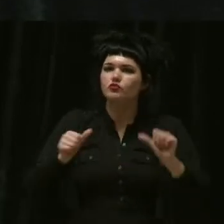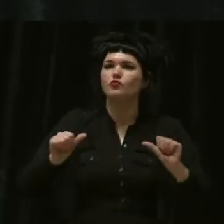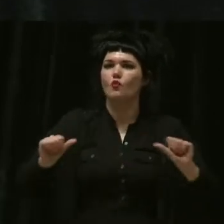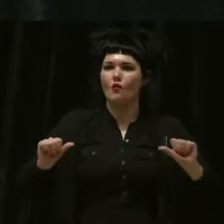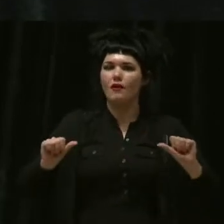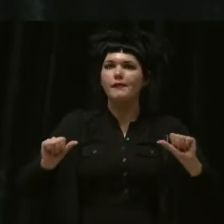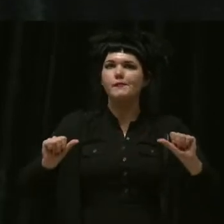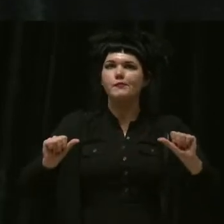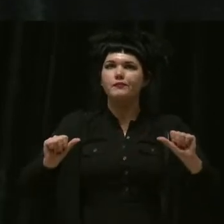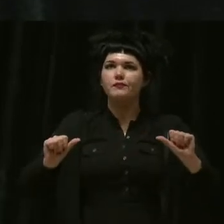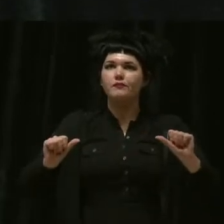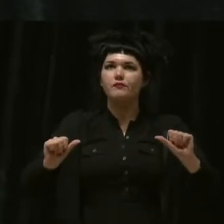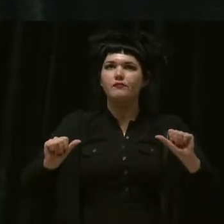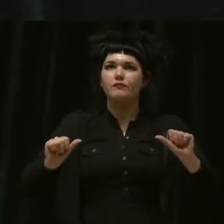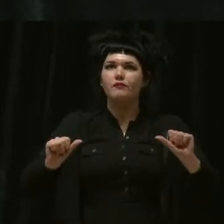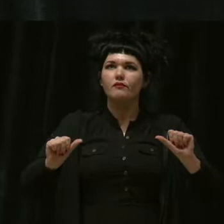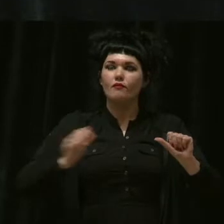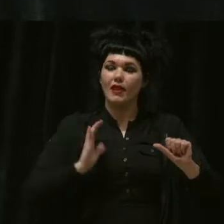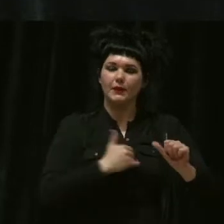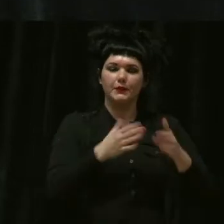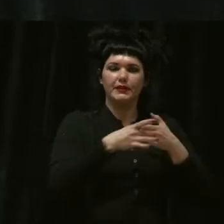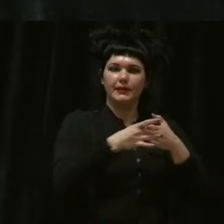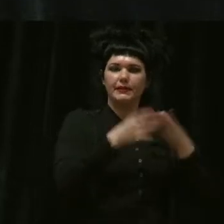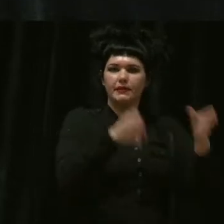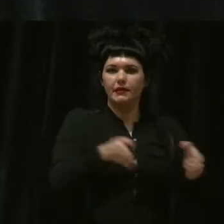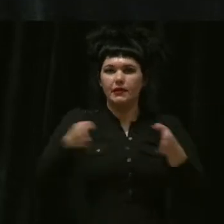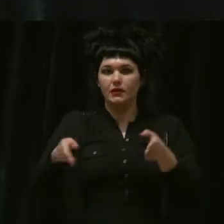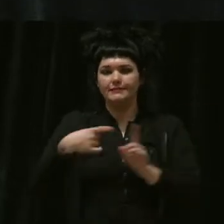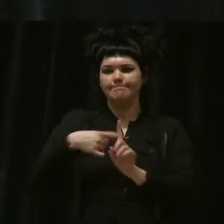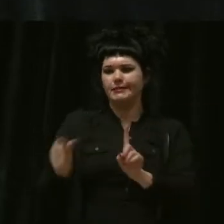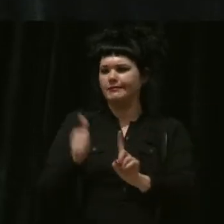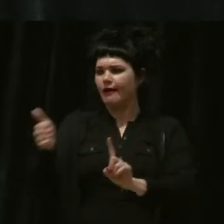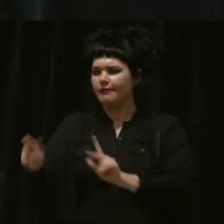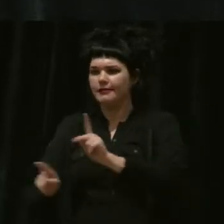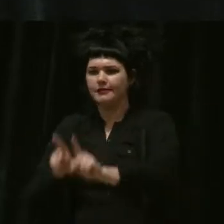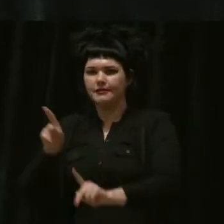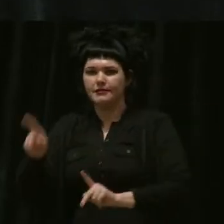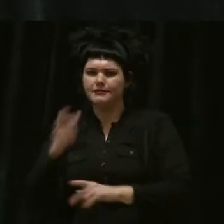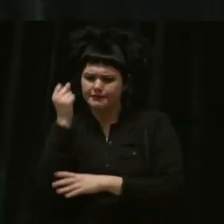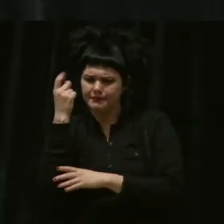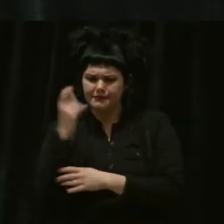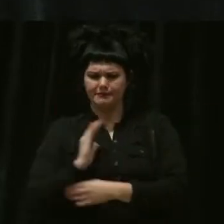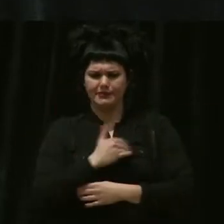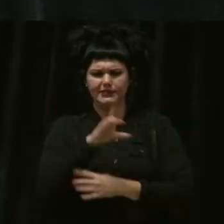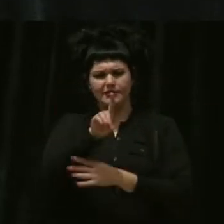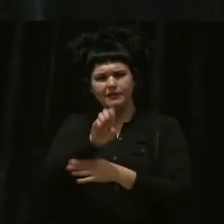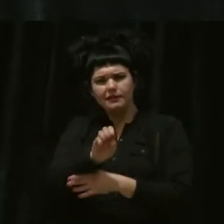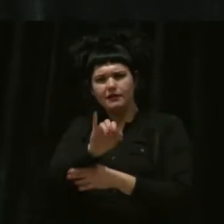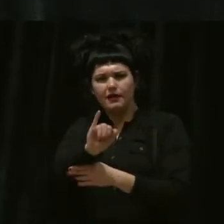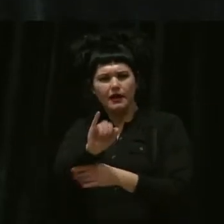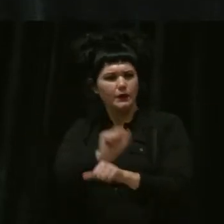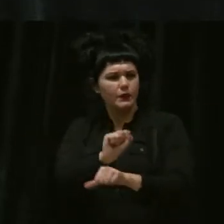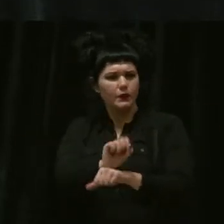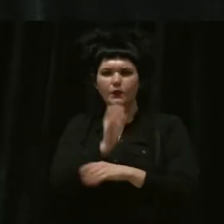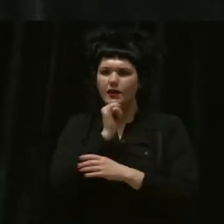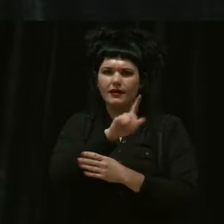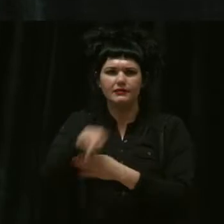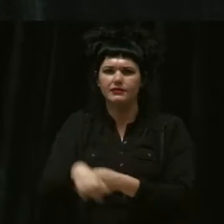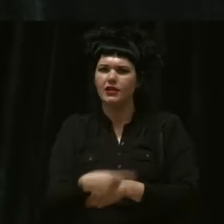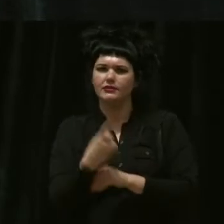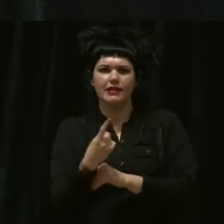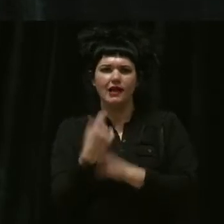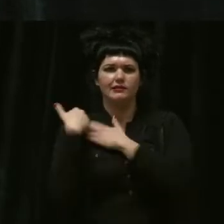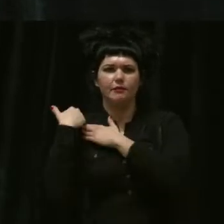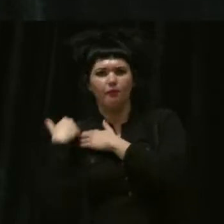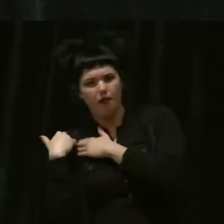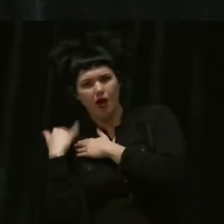leaders and others to understand that this DEI work is not just on the, should not just come on the backs of